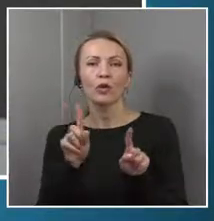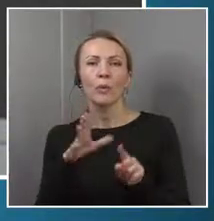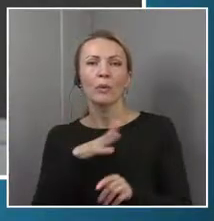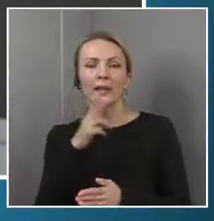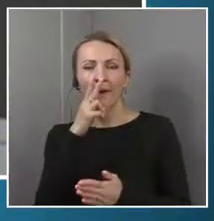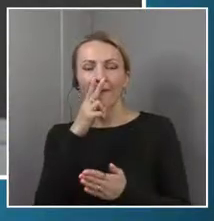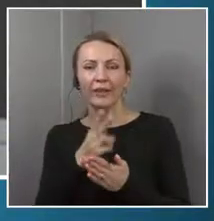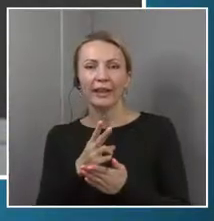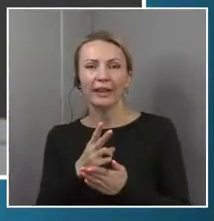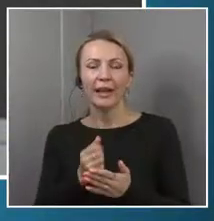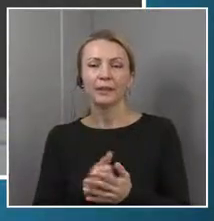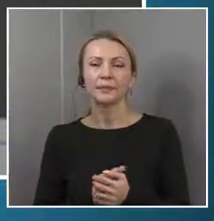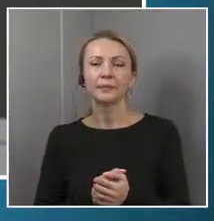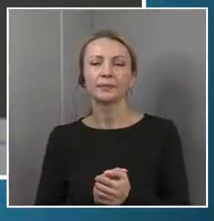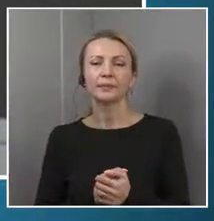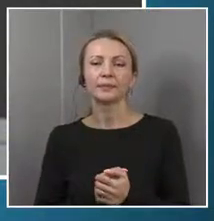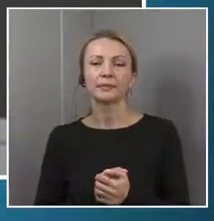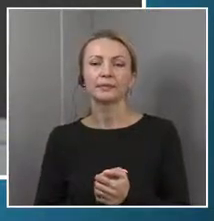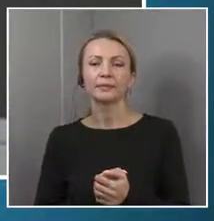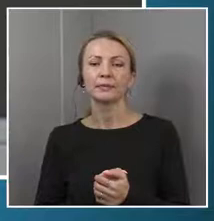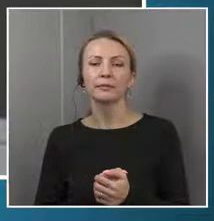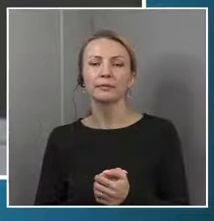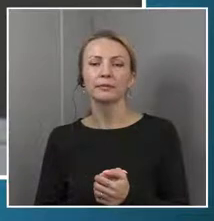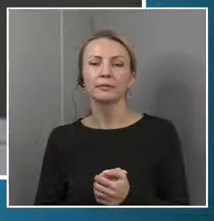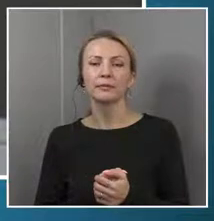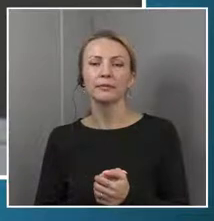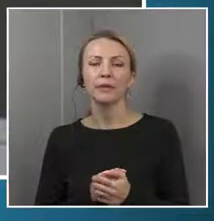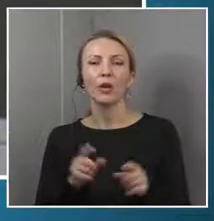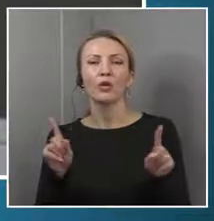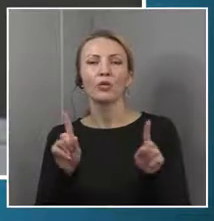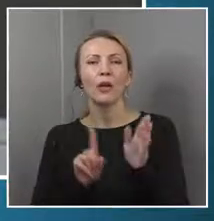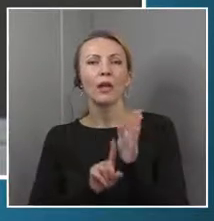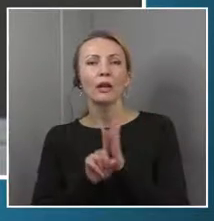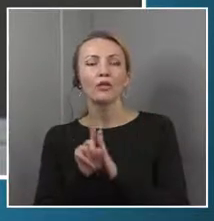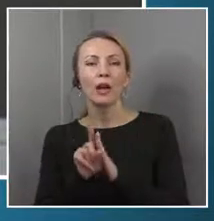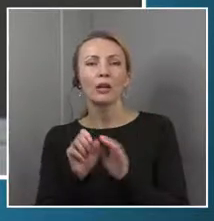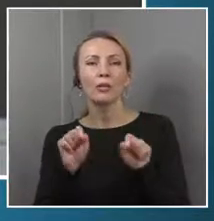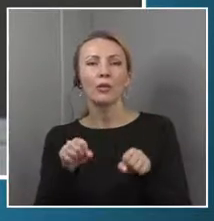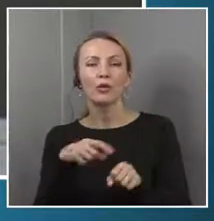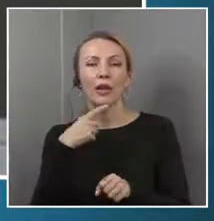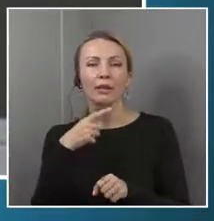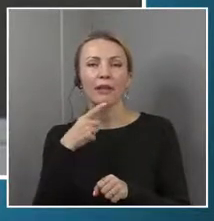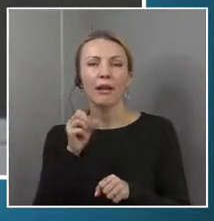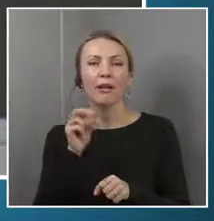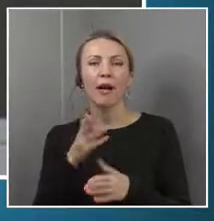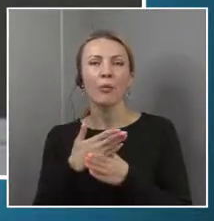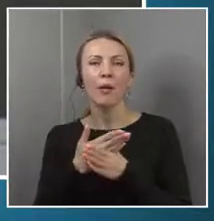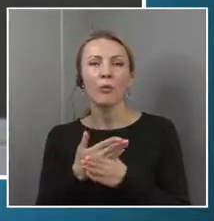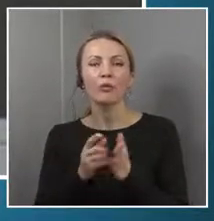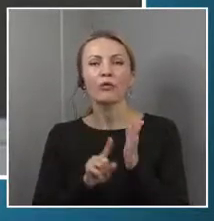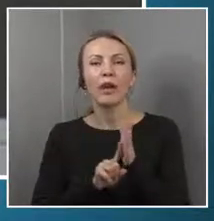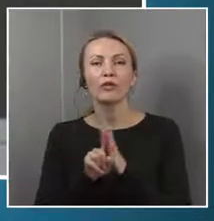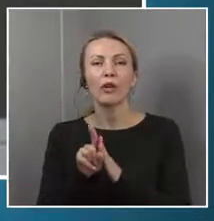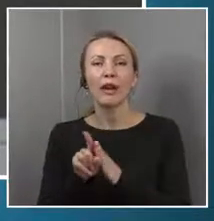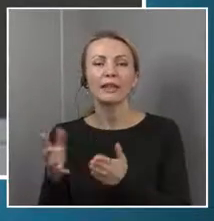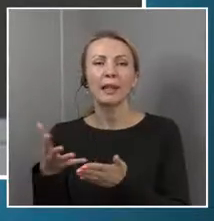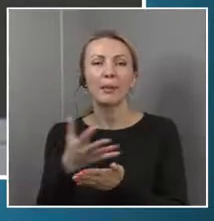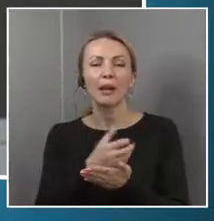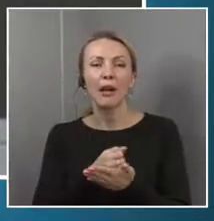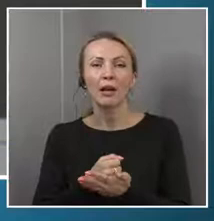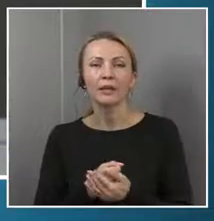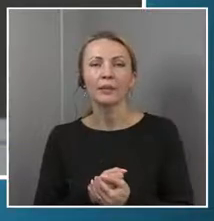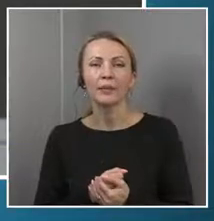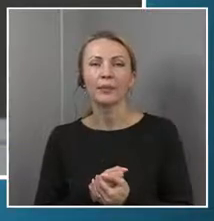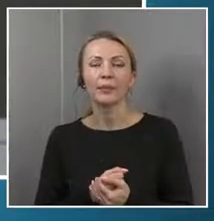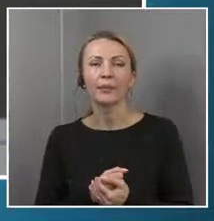a lineup of coins of the same period. And it's also hard to do with medieval coins. They